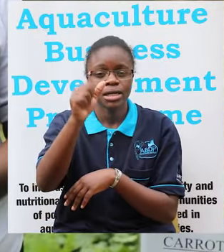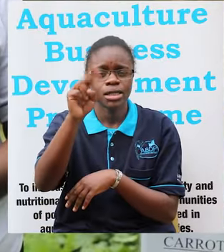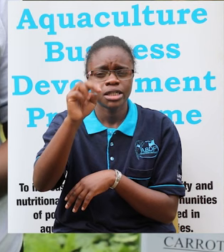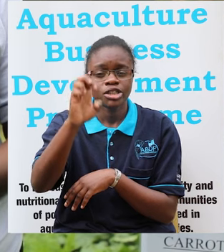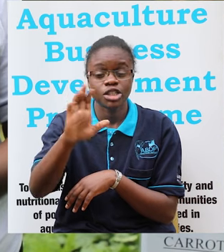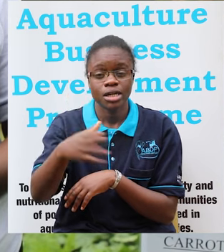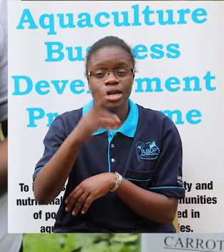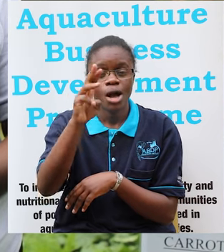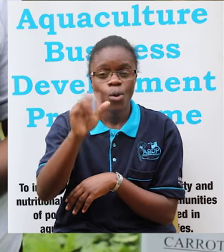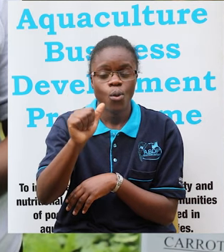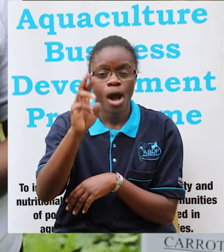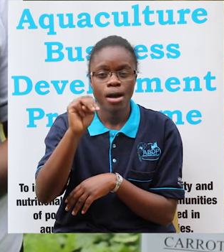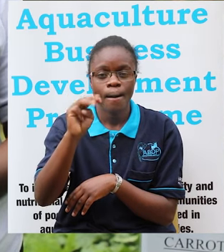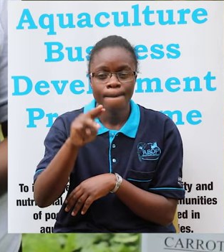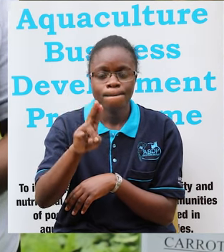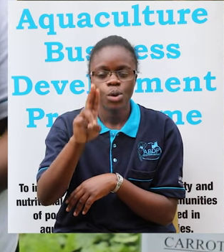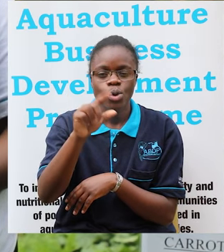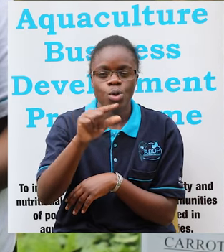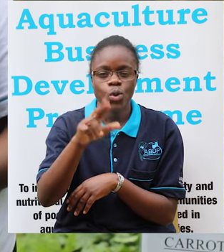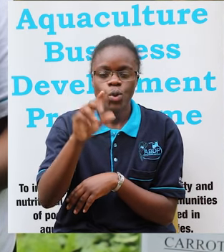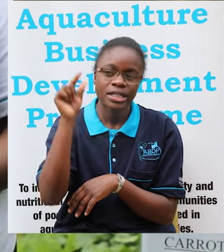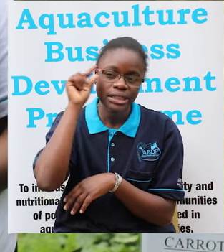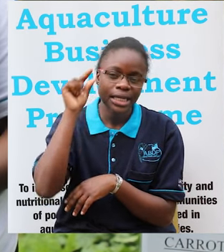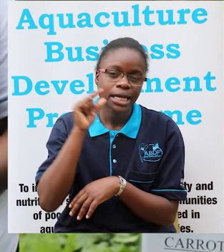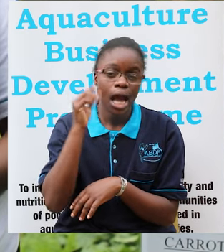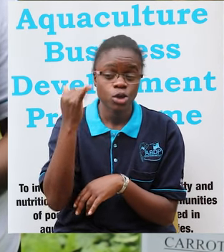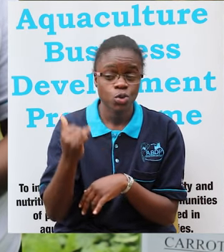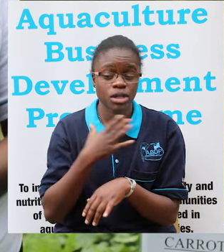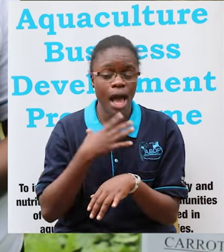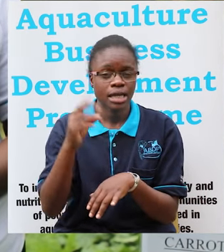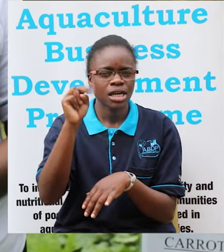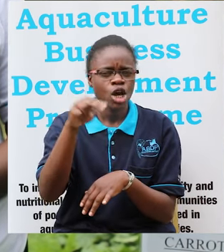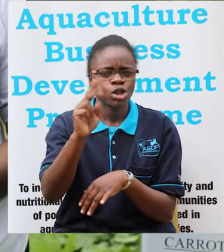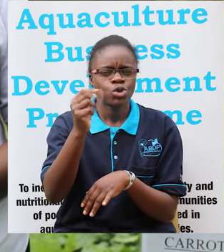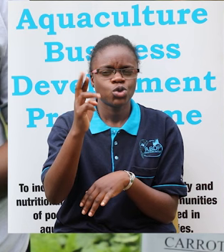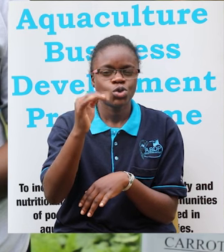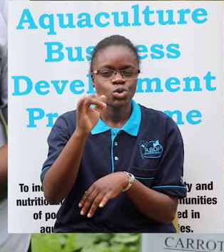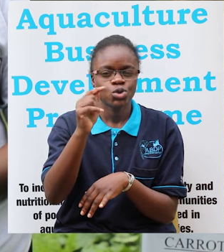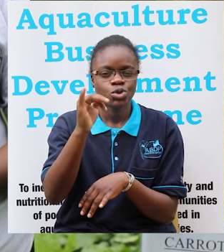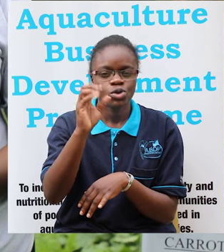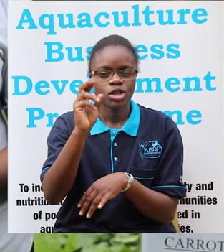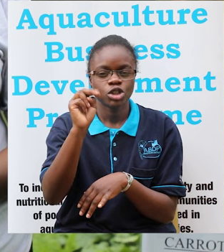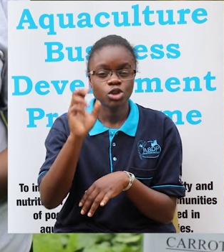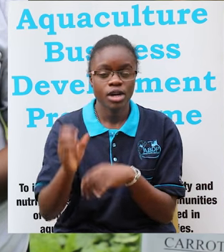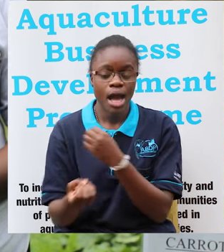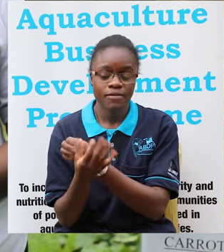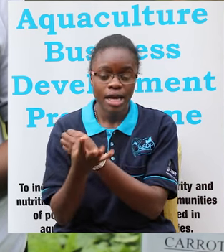Joyce Jane Wambogo, the Gender, Youth and Nutrition Advisor,